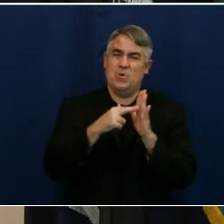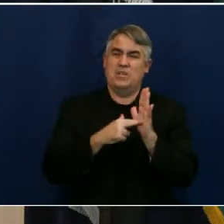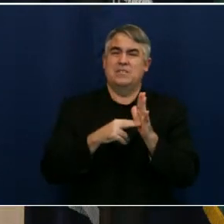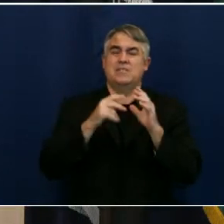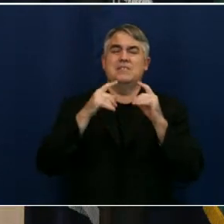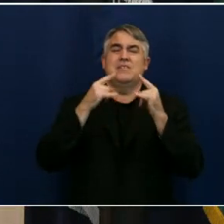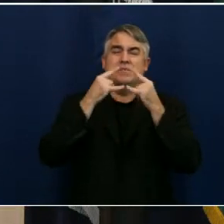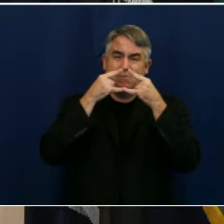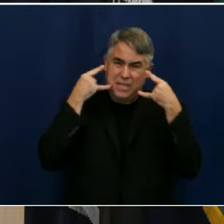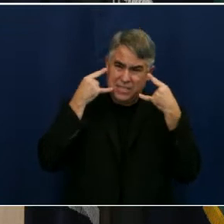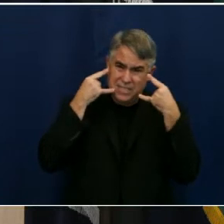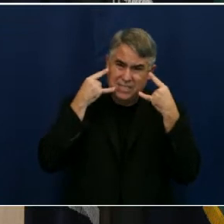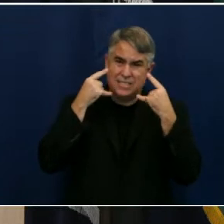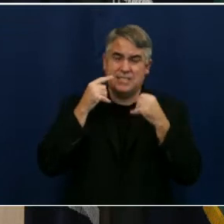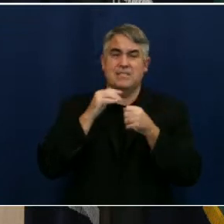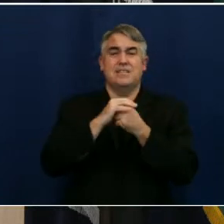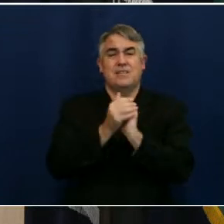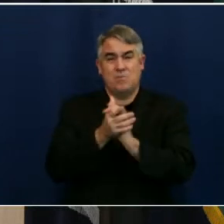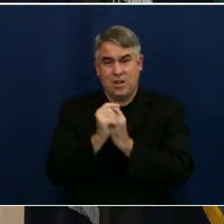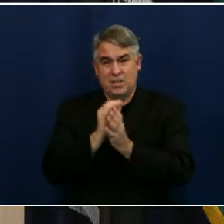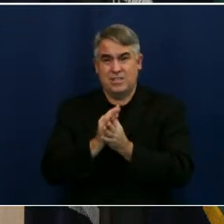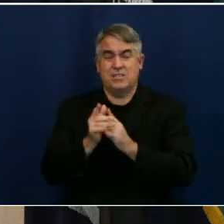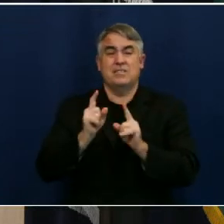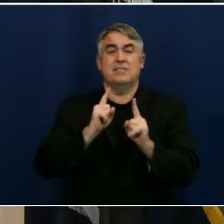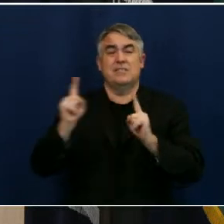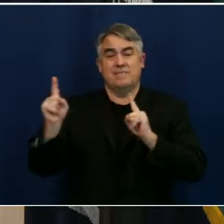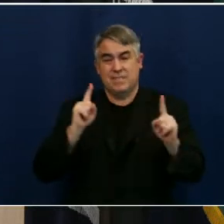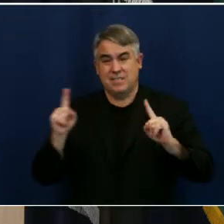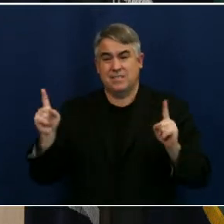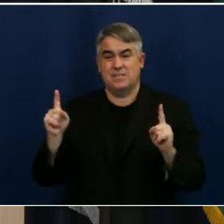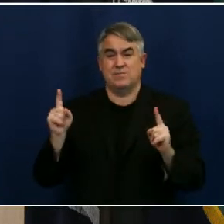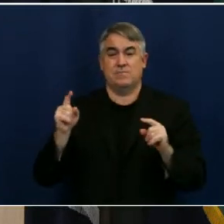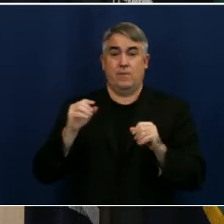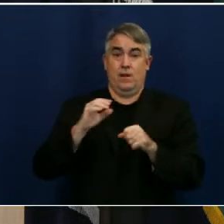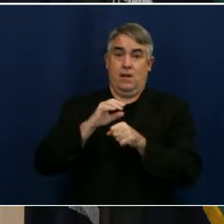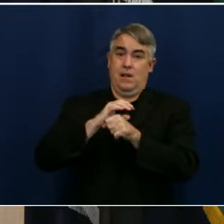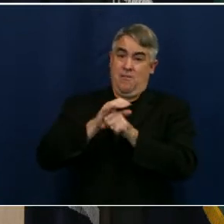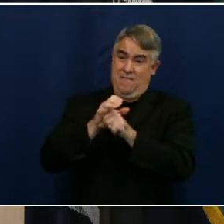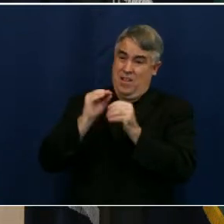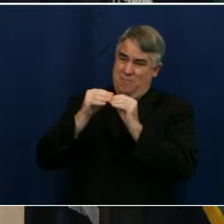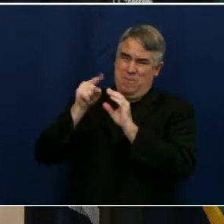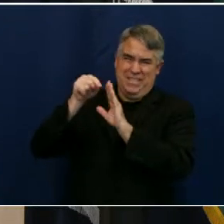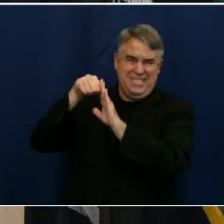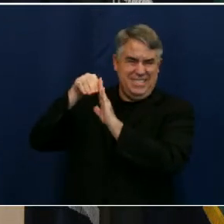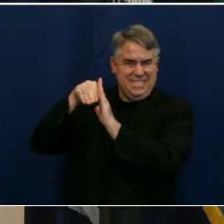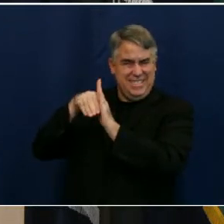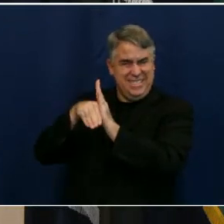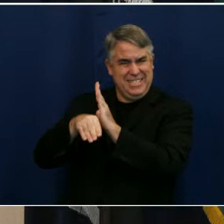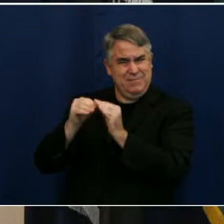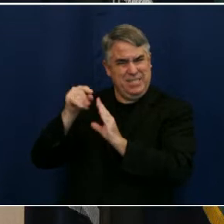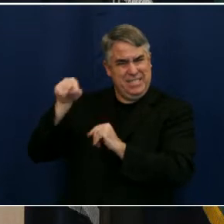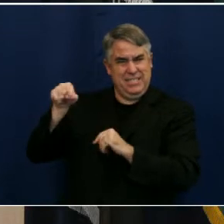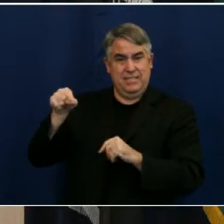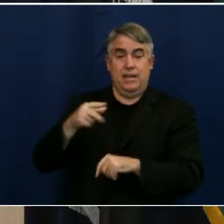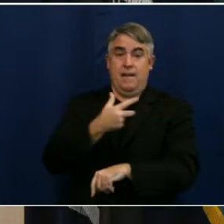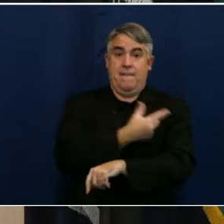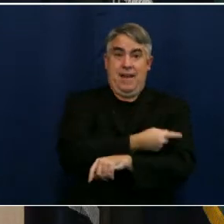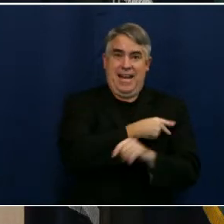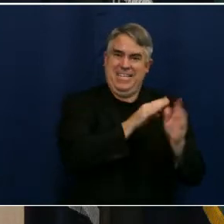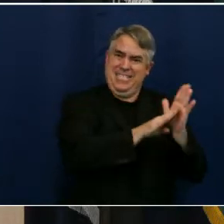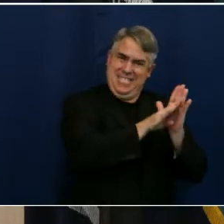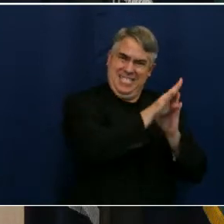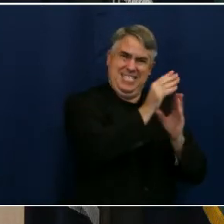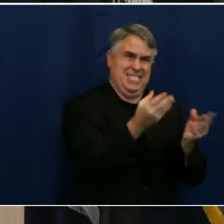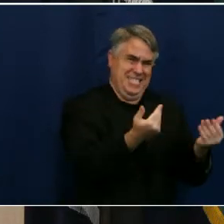action. We want to see these case numbers continue to descend. We want to be encouraged by the vaccines, but knowing that we still face limited